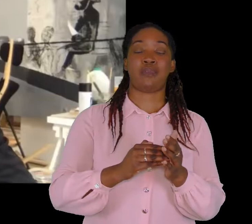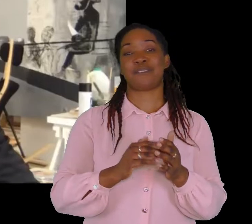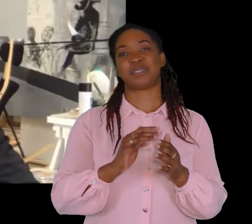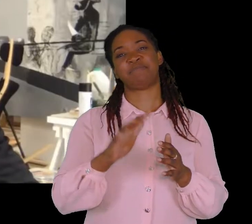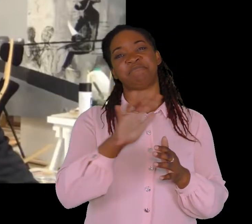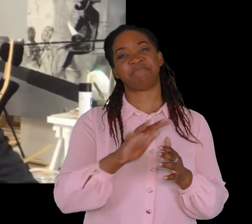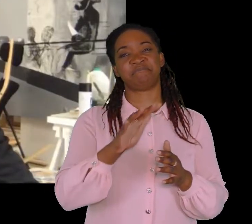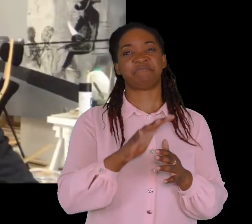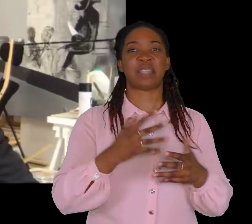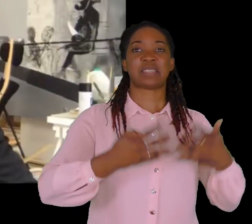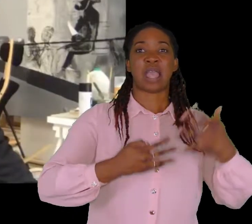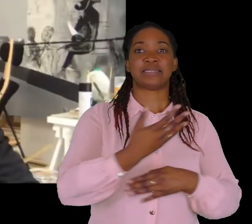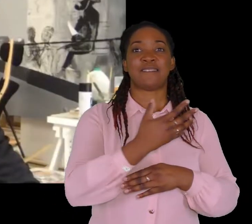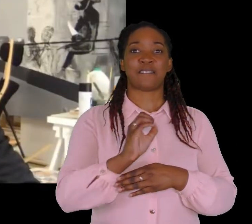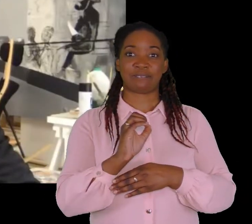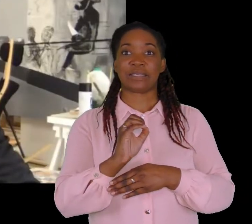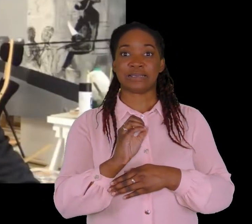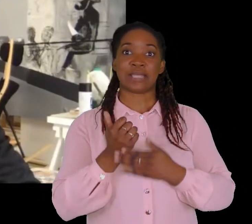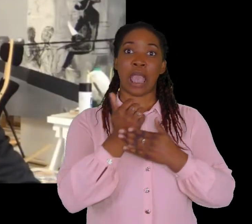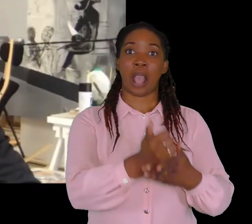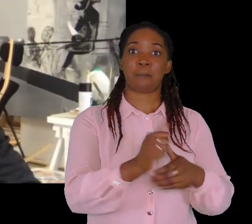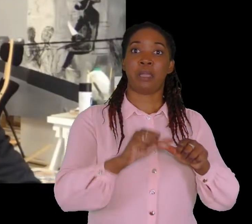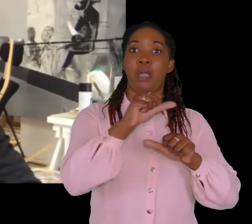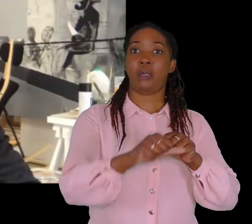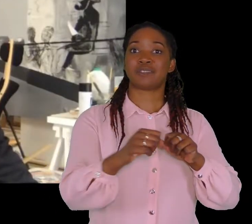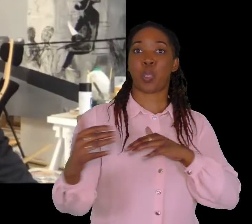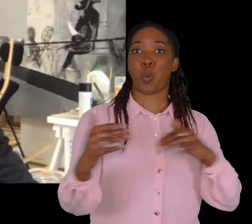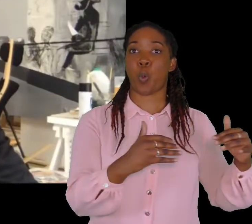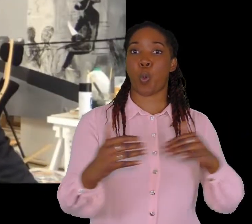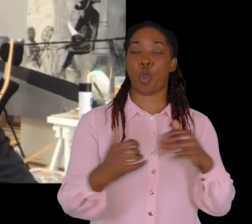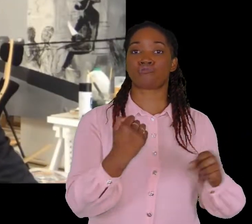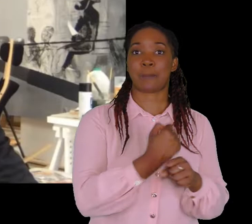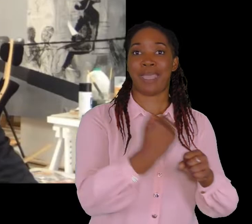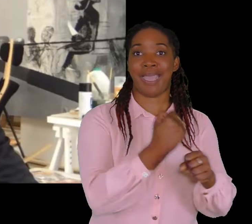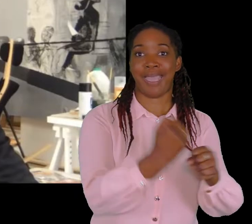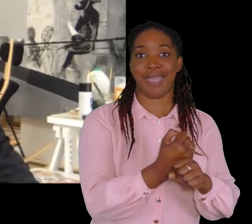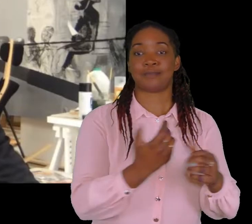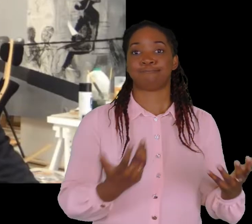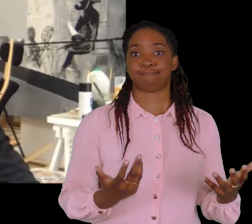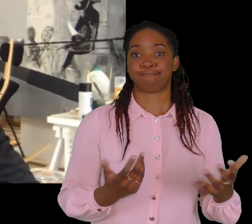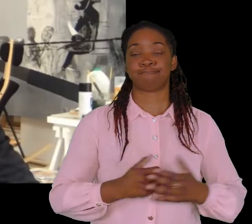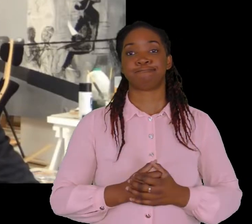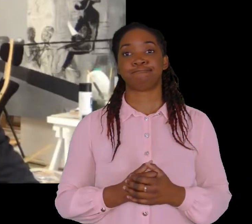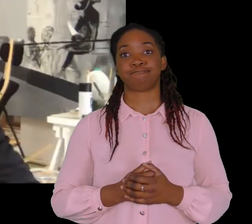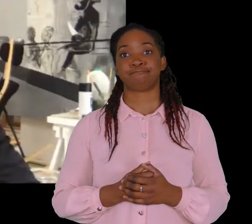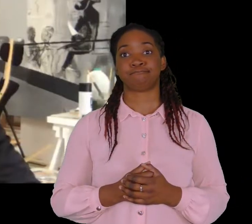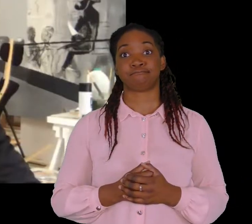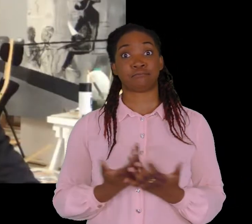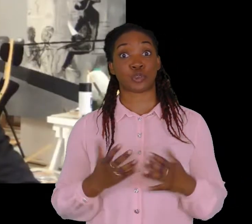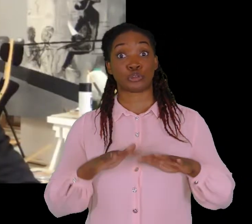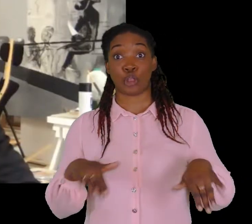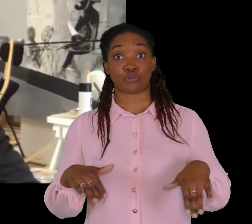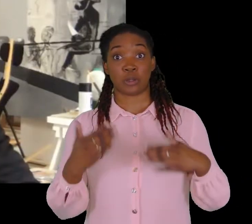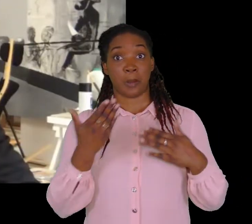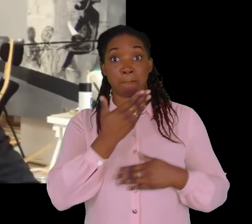repair the country after the damage of Second World War. I mean, the children don't have any other sense of home.